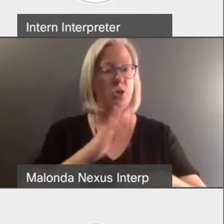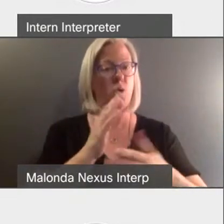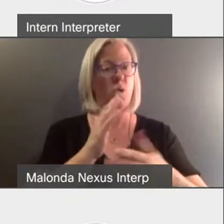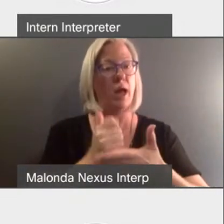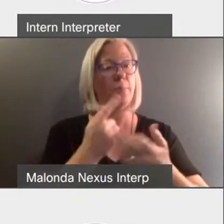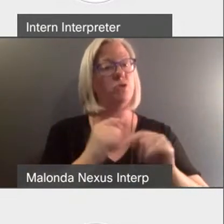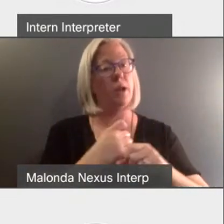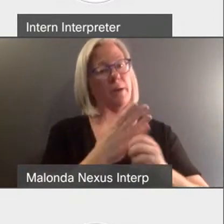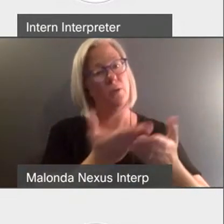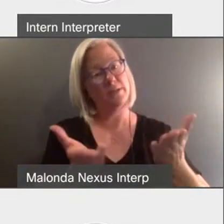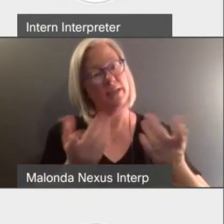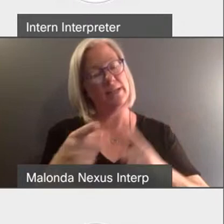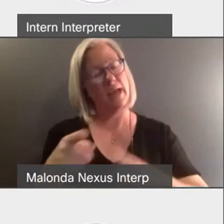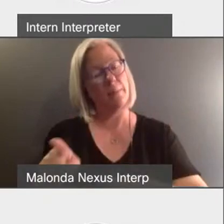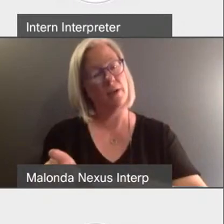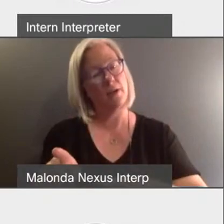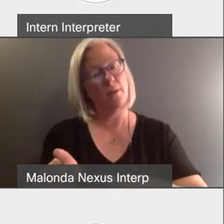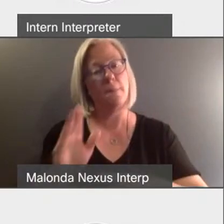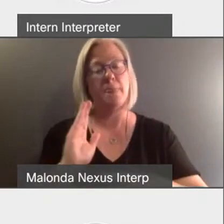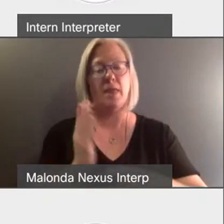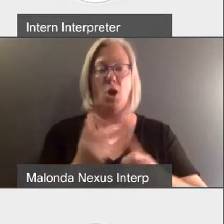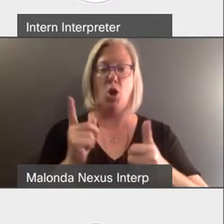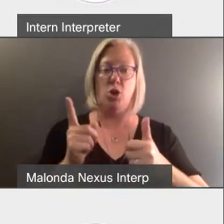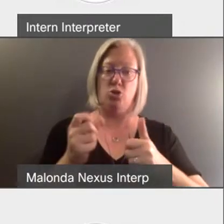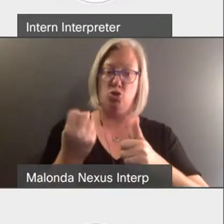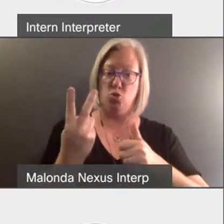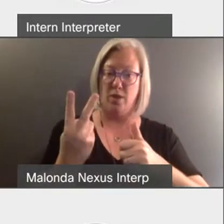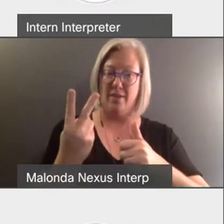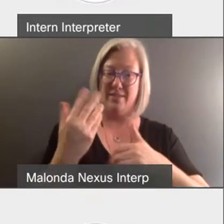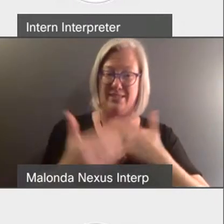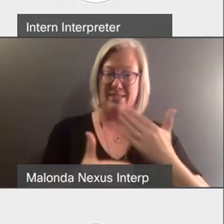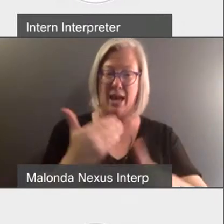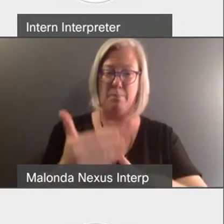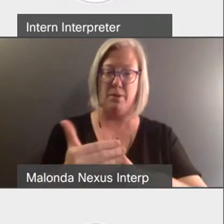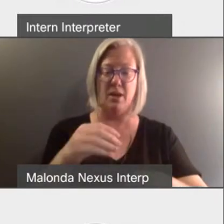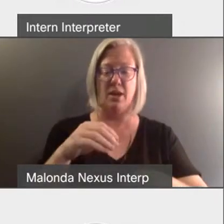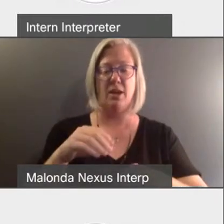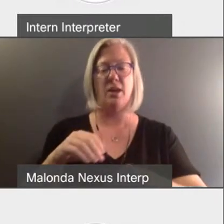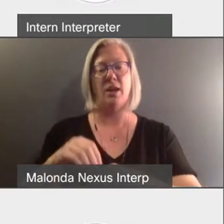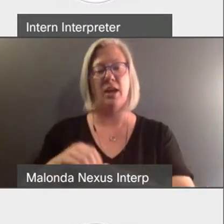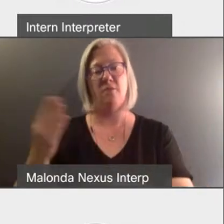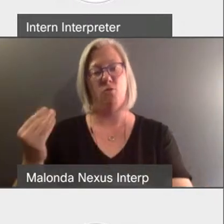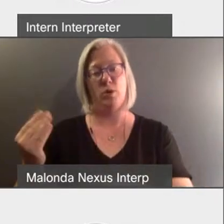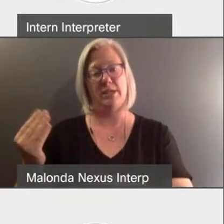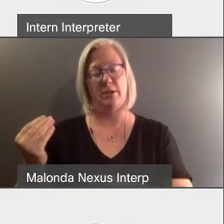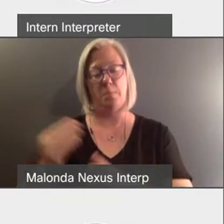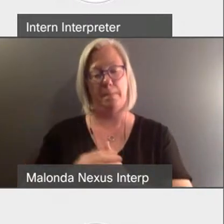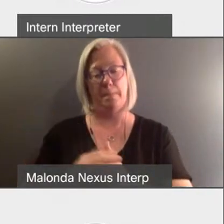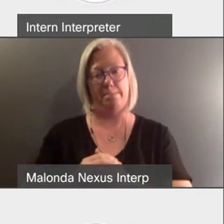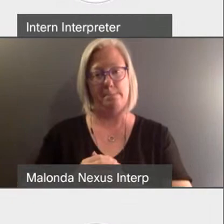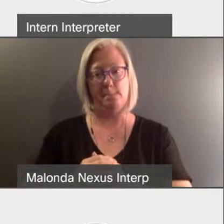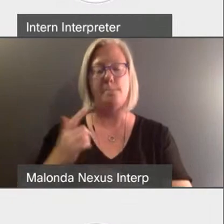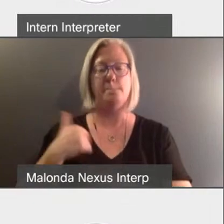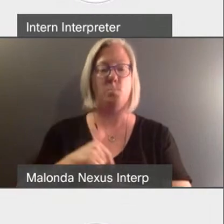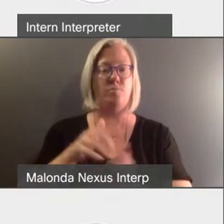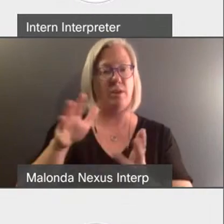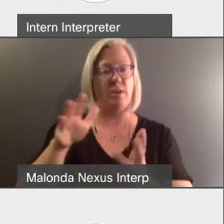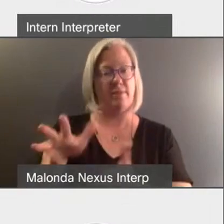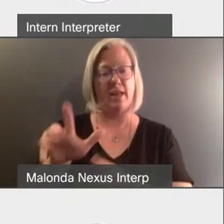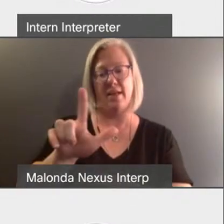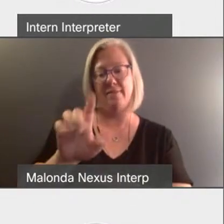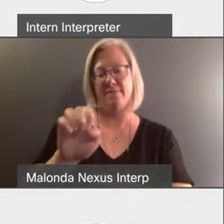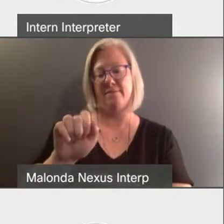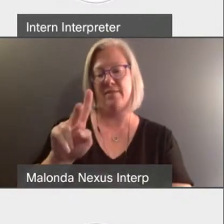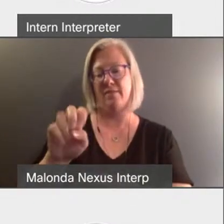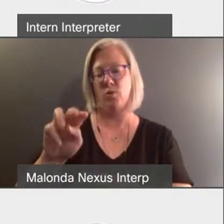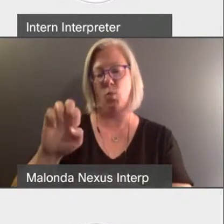those things happen. This was our 12th stop in a 14-stop listening tour. We have left Leavenworth